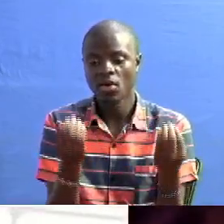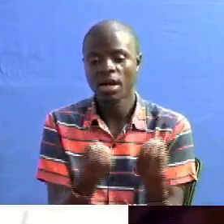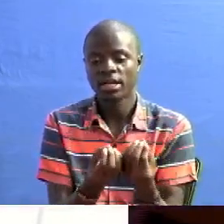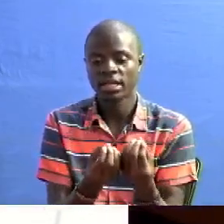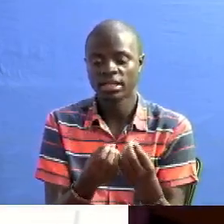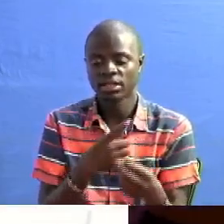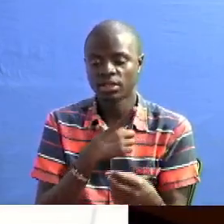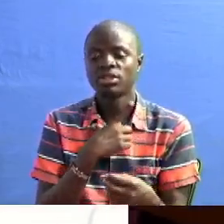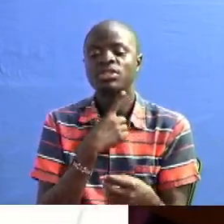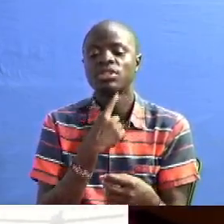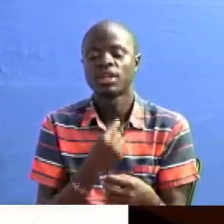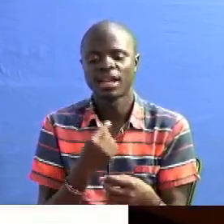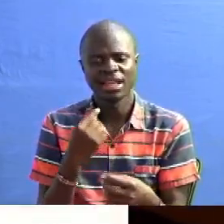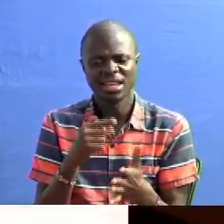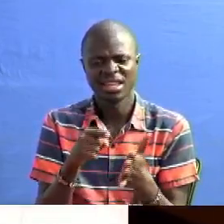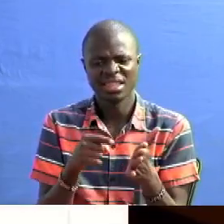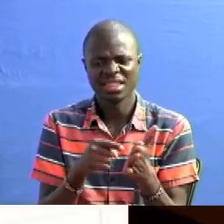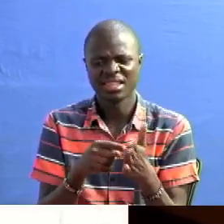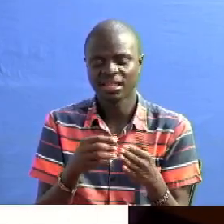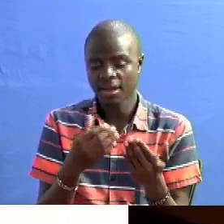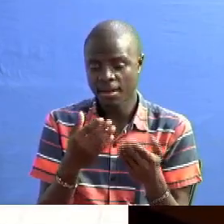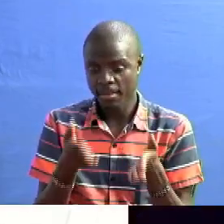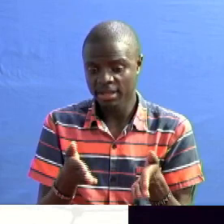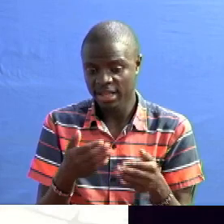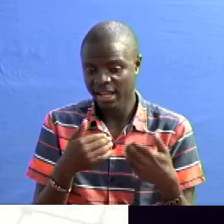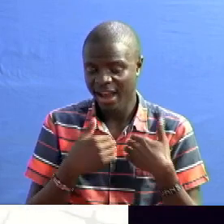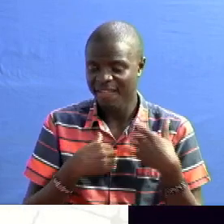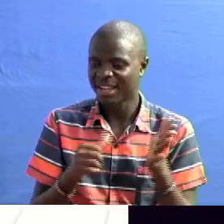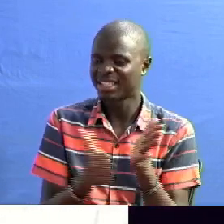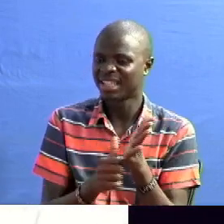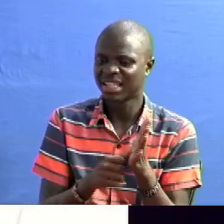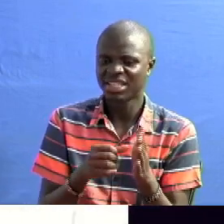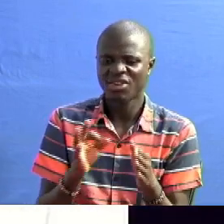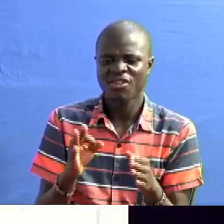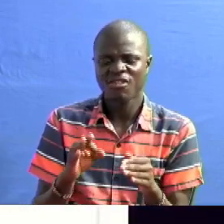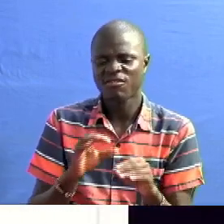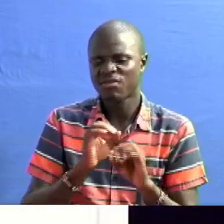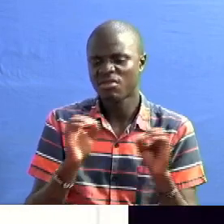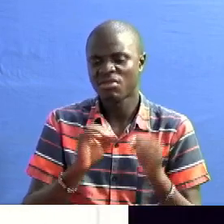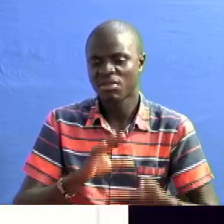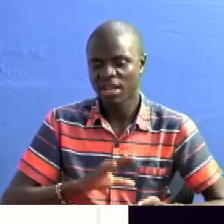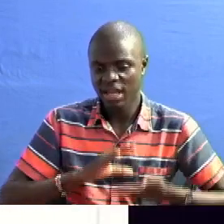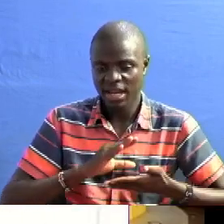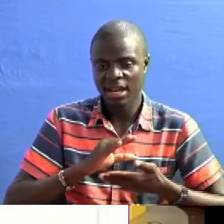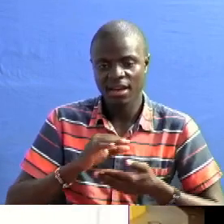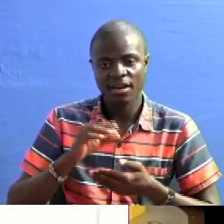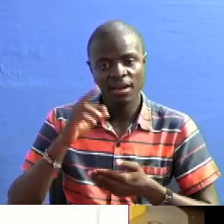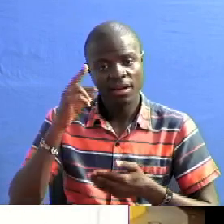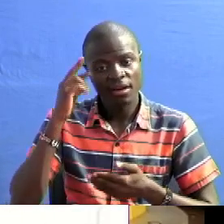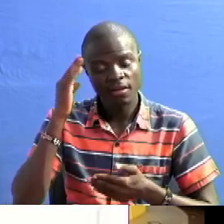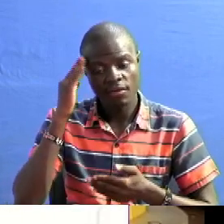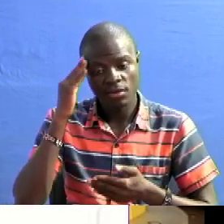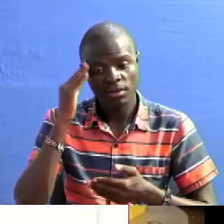Radiators, which are vital for bridging the gap, currently face a challenge of inadequate recognition and support.